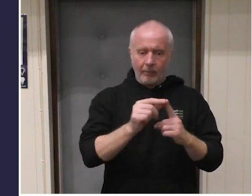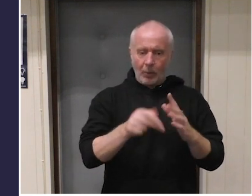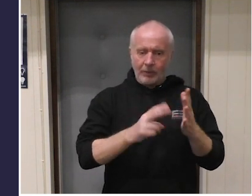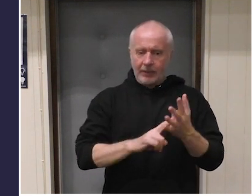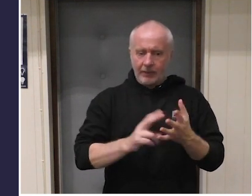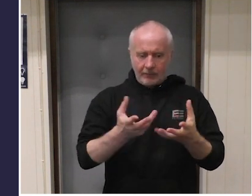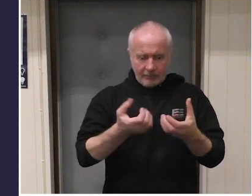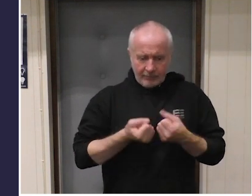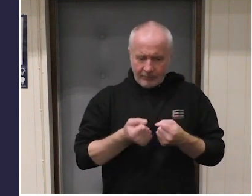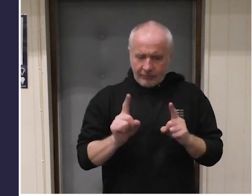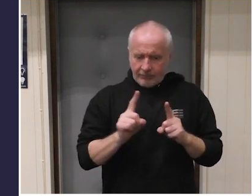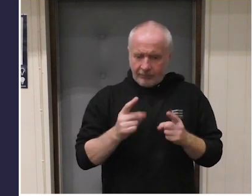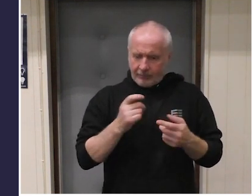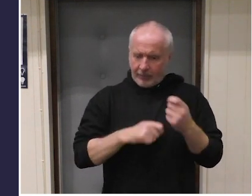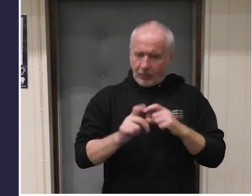think?